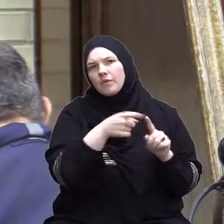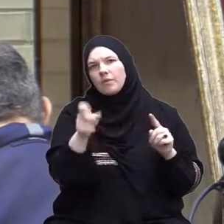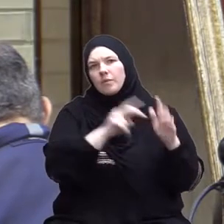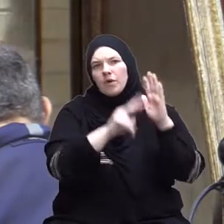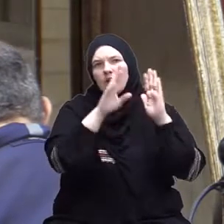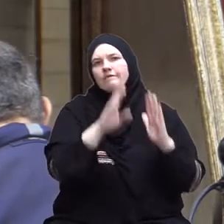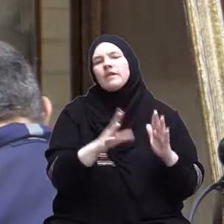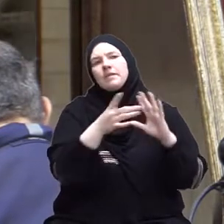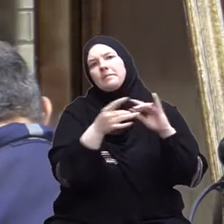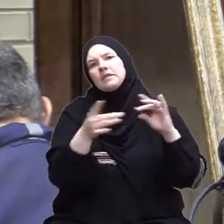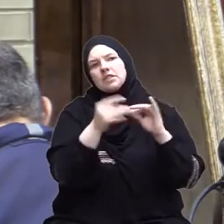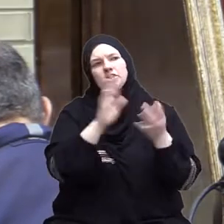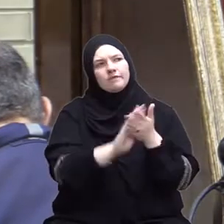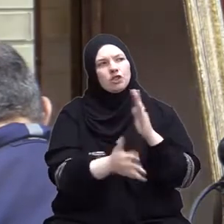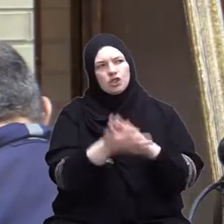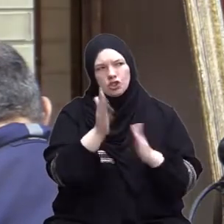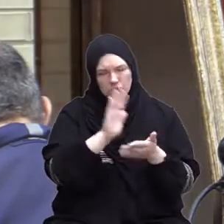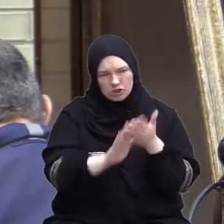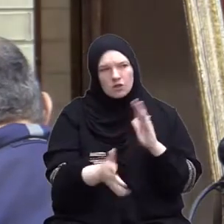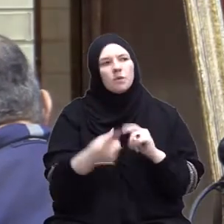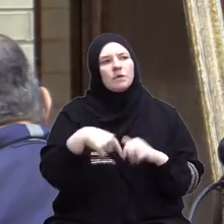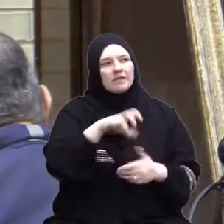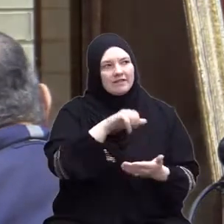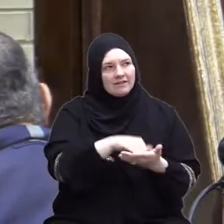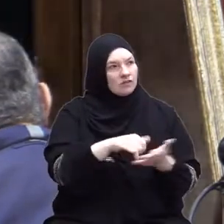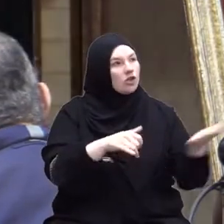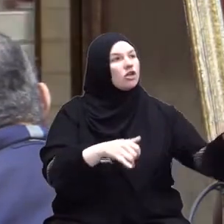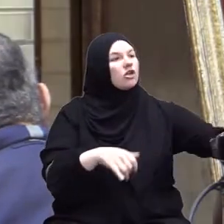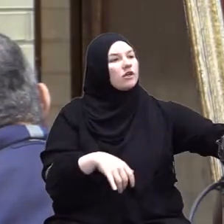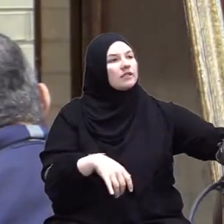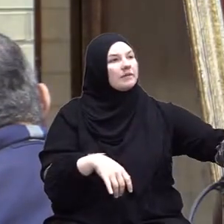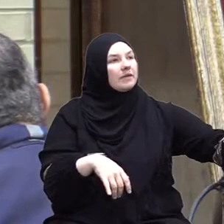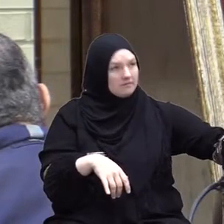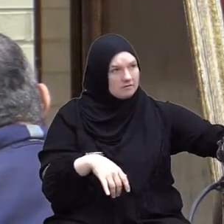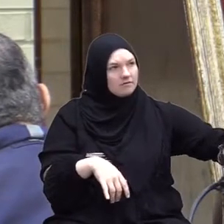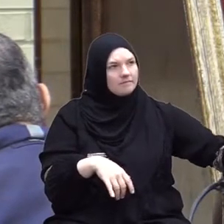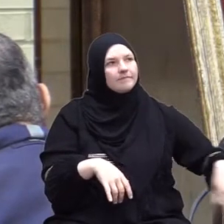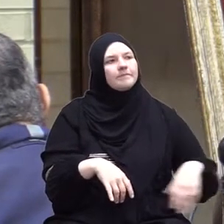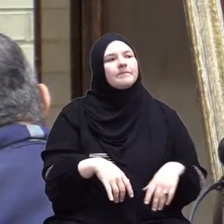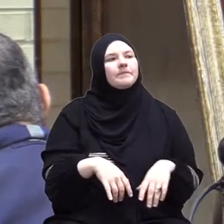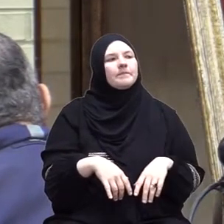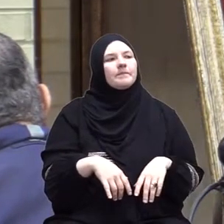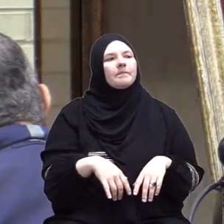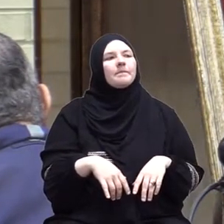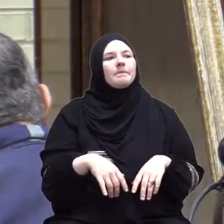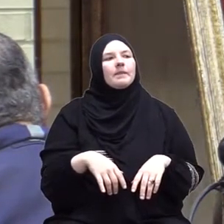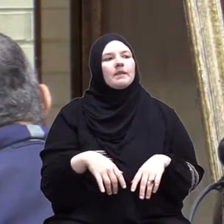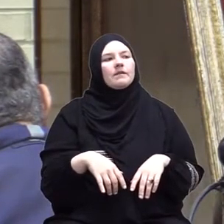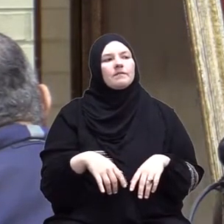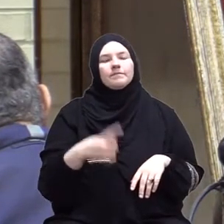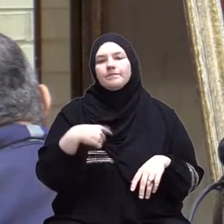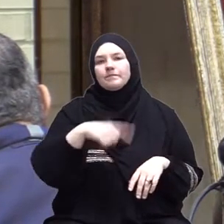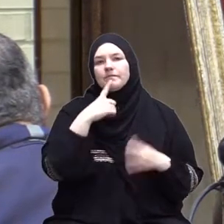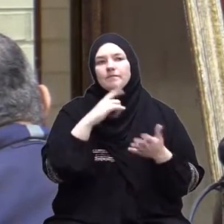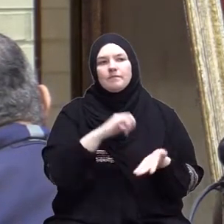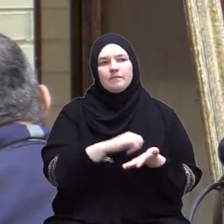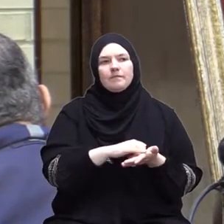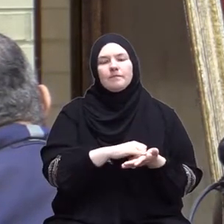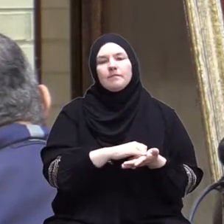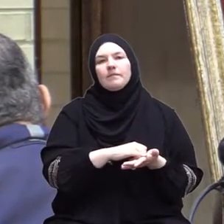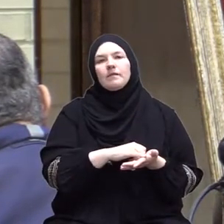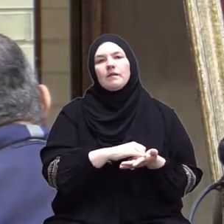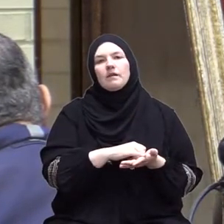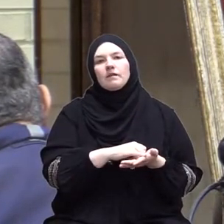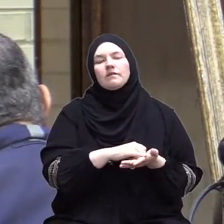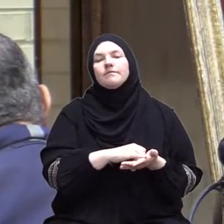the message, and it's finished. So they did this, and Isa alayhi salam was saying that they